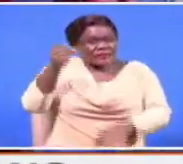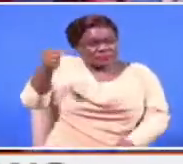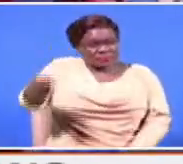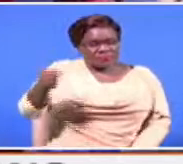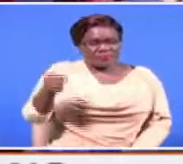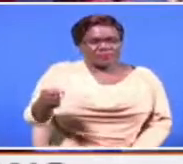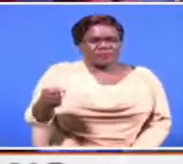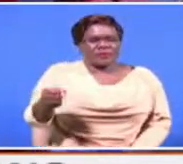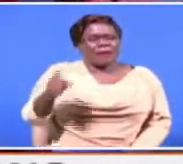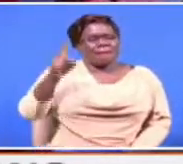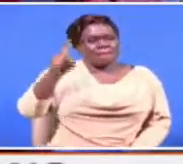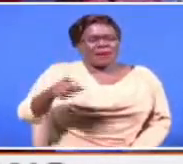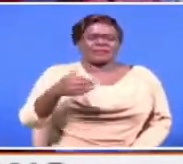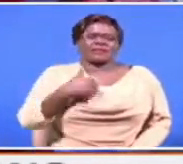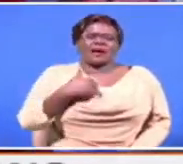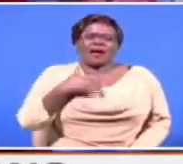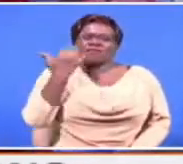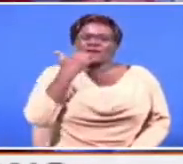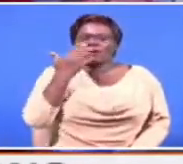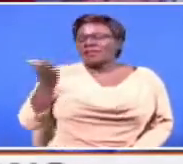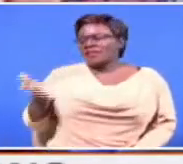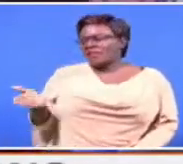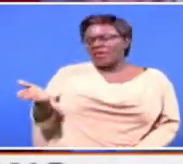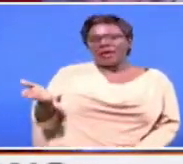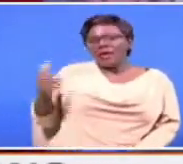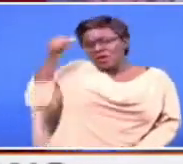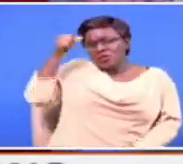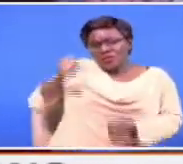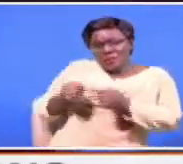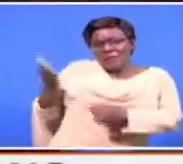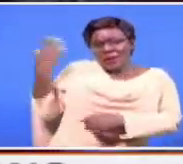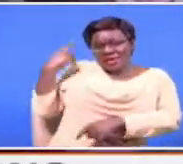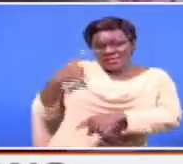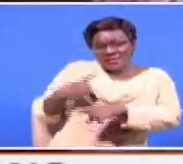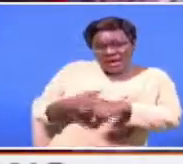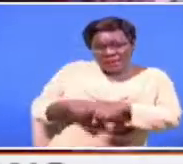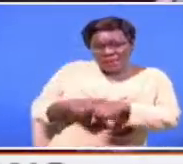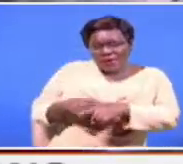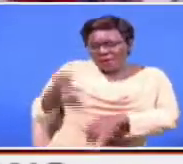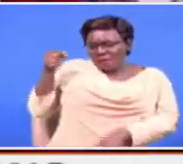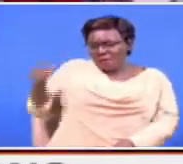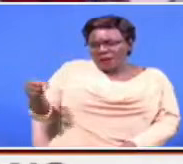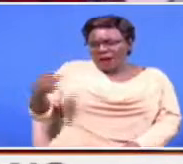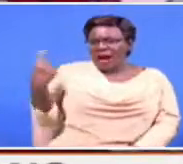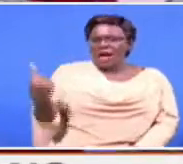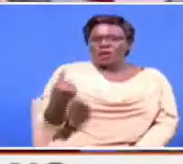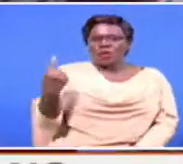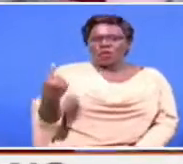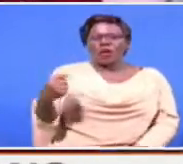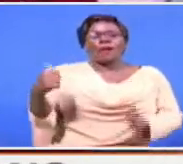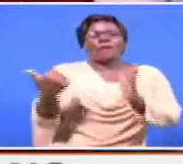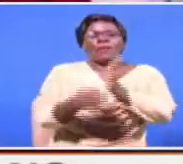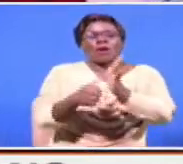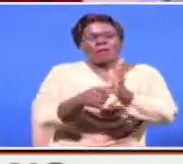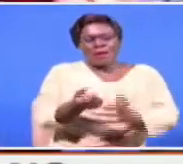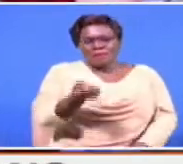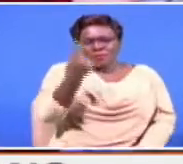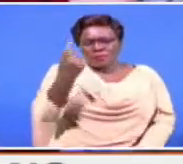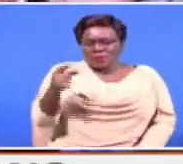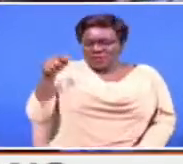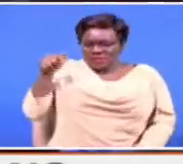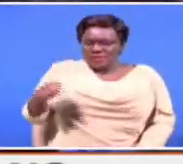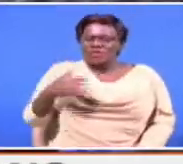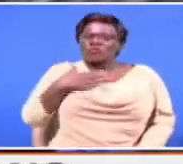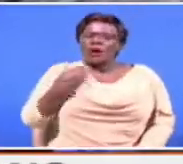yeyote akue karibu na deputy president. Unakumbuka ile rais ingine alisalimiana akiwa peke yake, shida zikamupata.